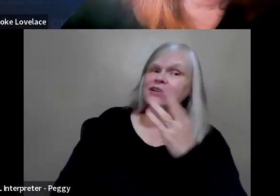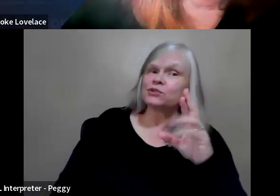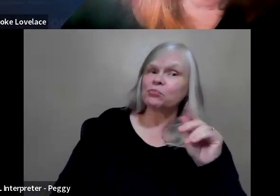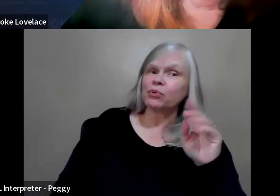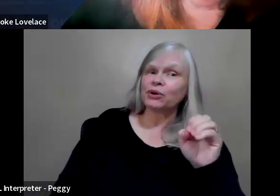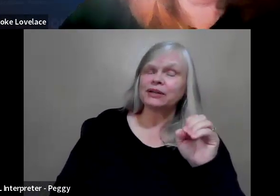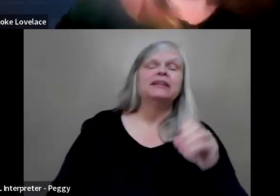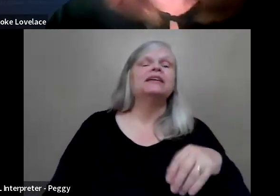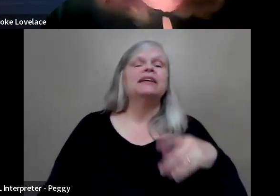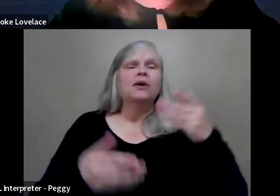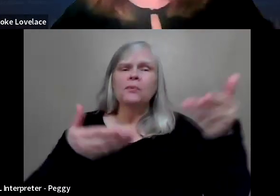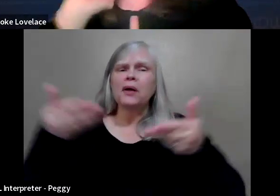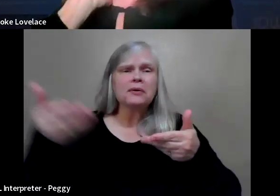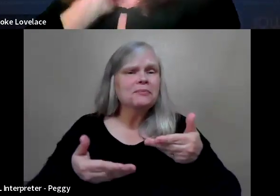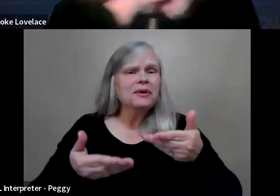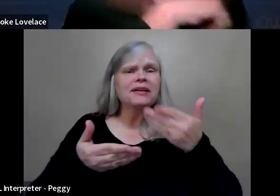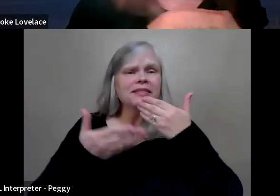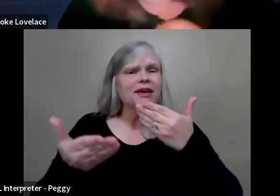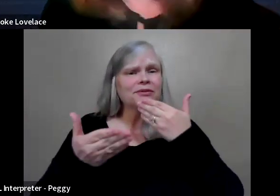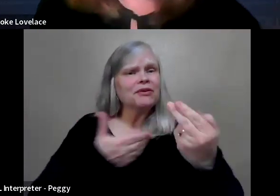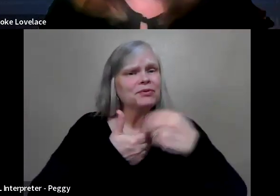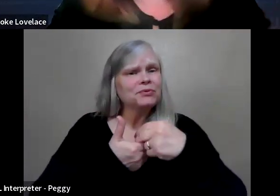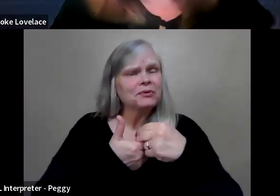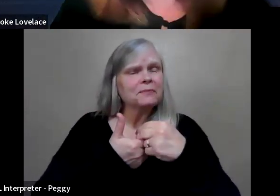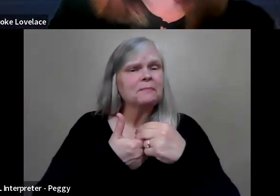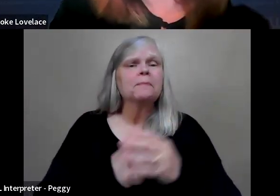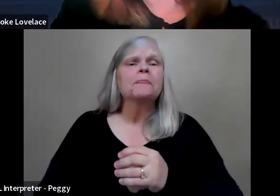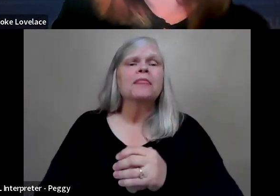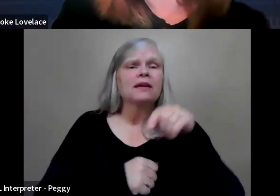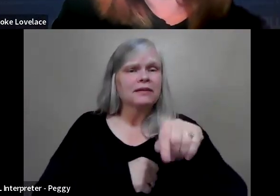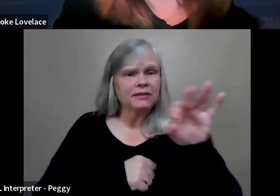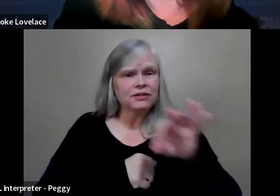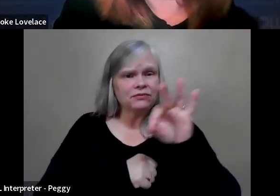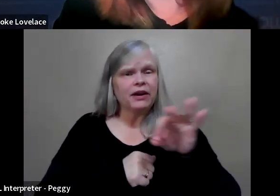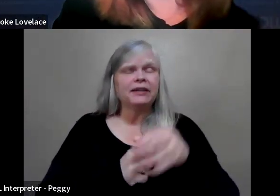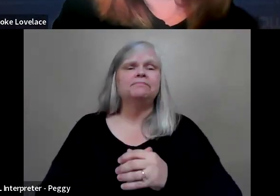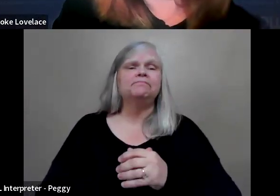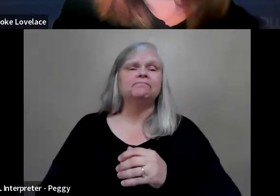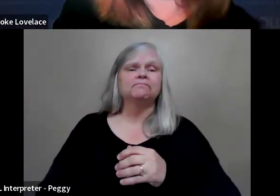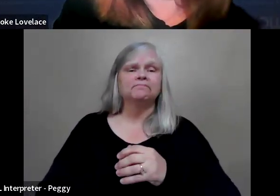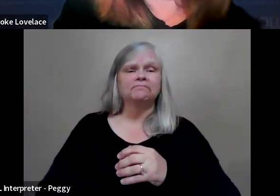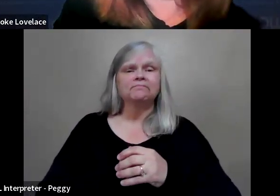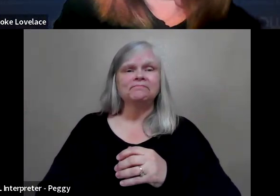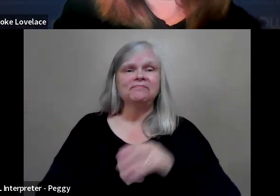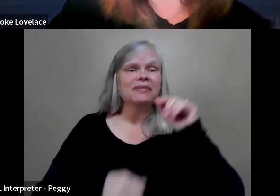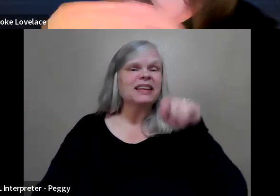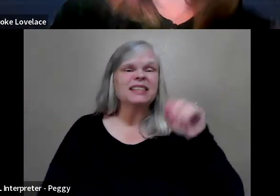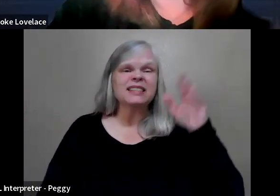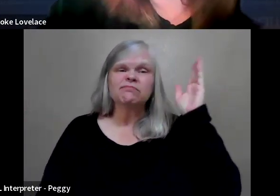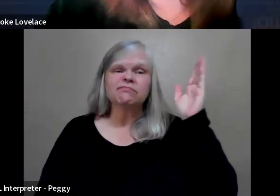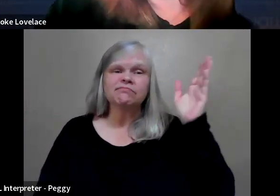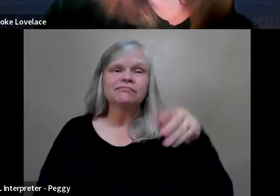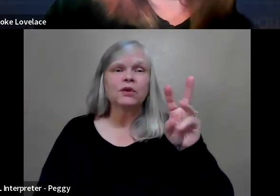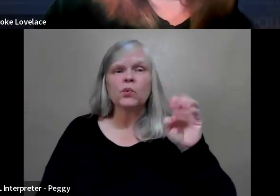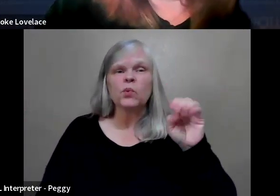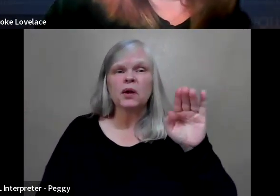again, just welcome everyone and thanks for joining us on this Friday. This webinar, again, is